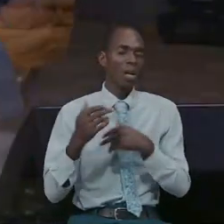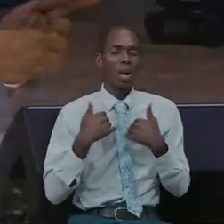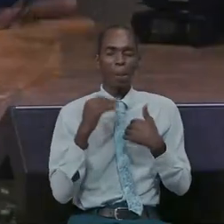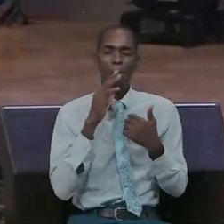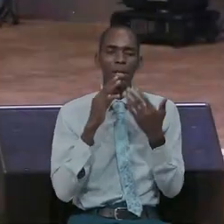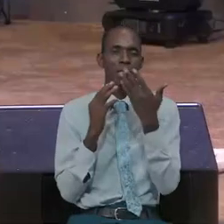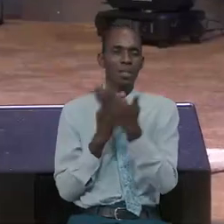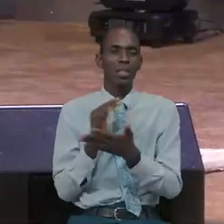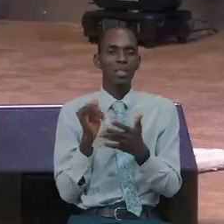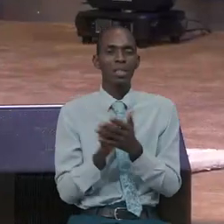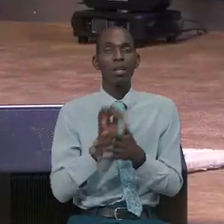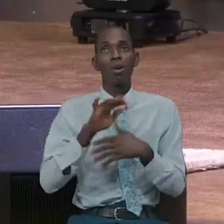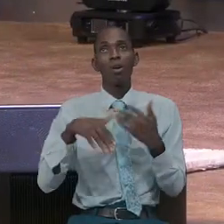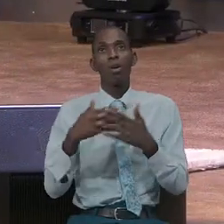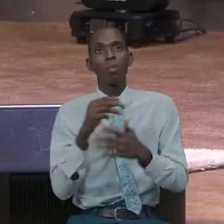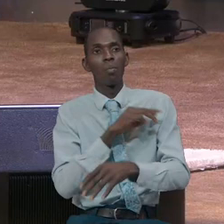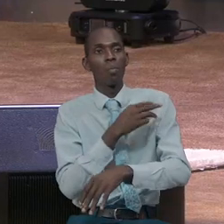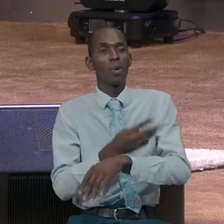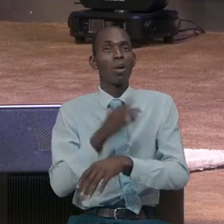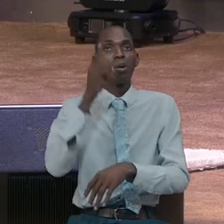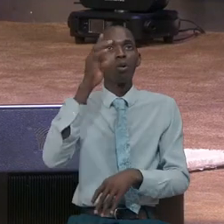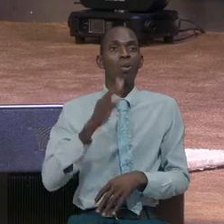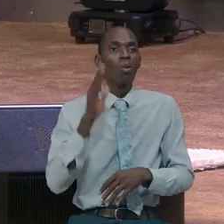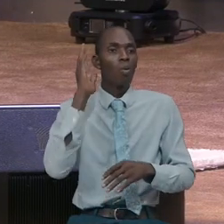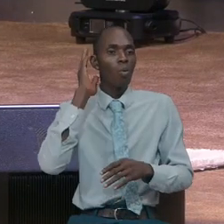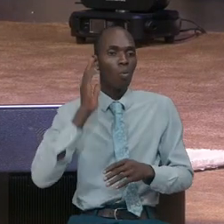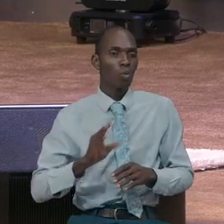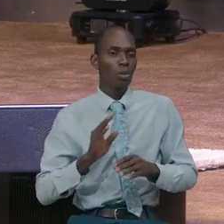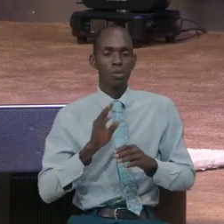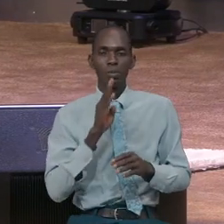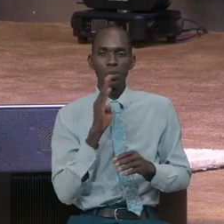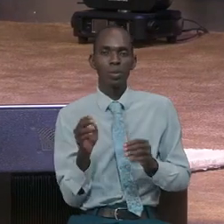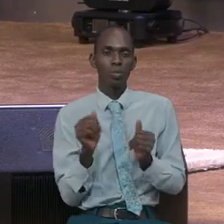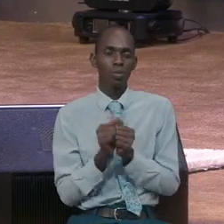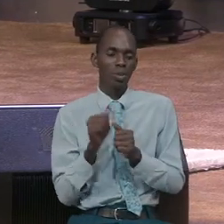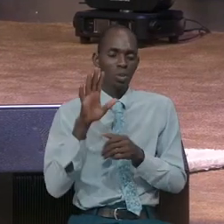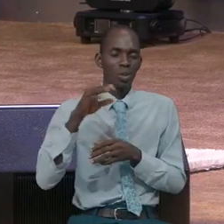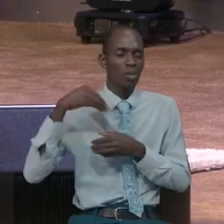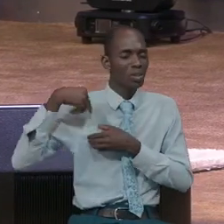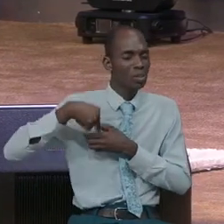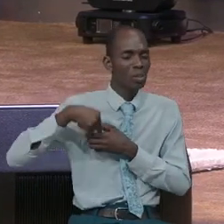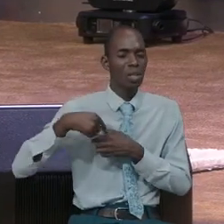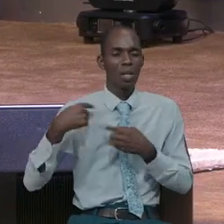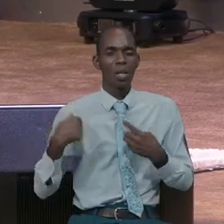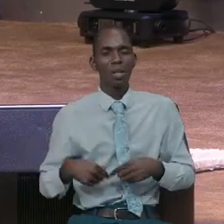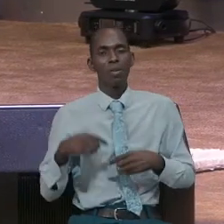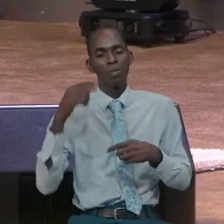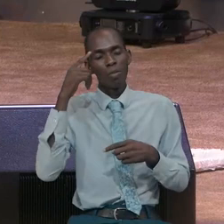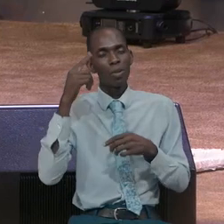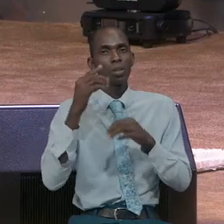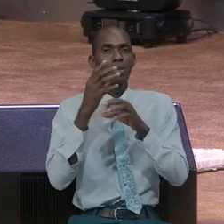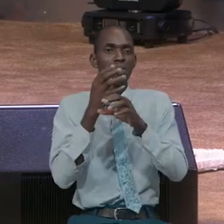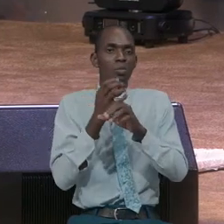the Almighty God will give the uttermost part of the earth for the possession of the King he